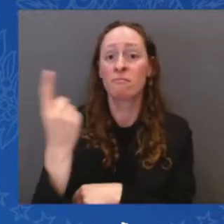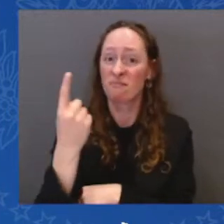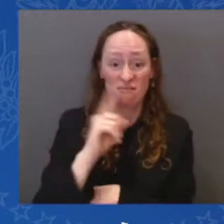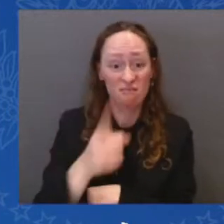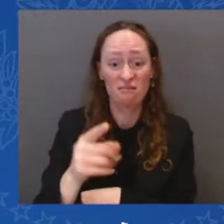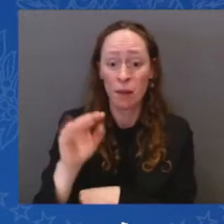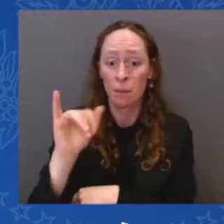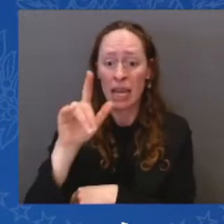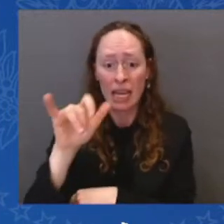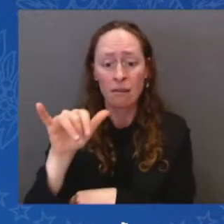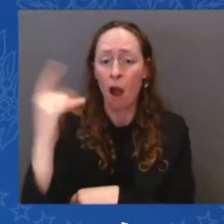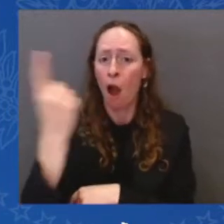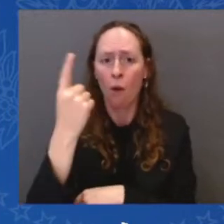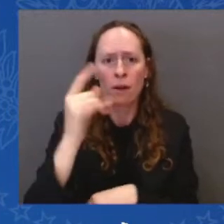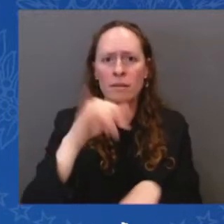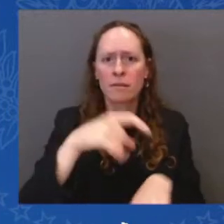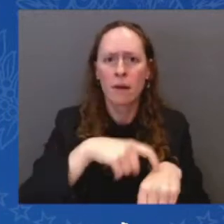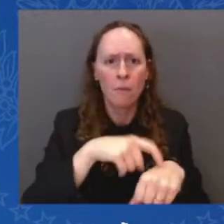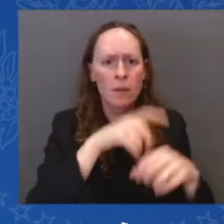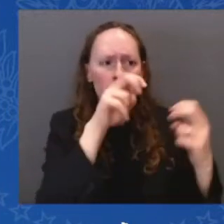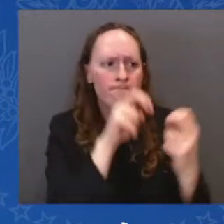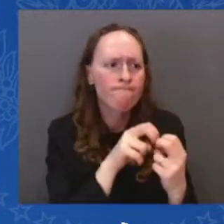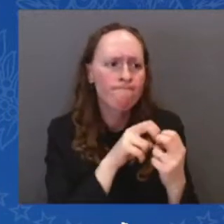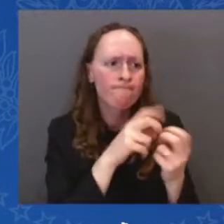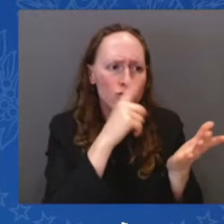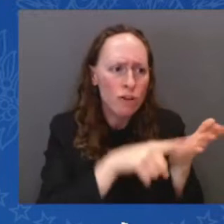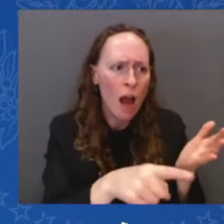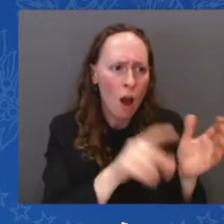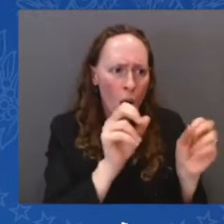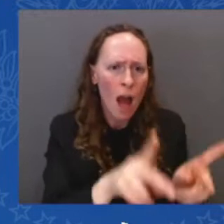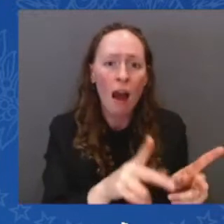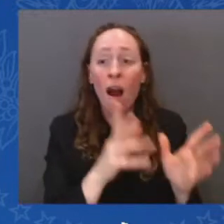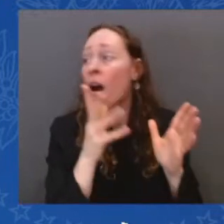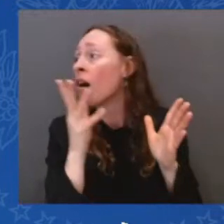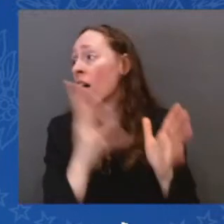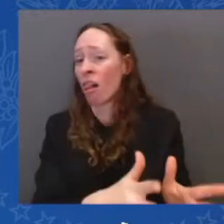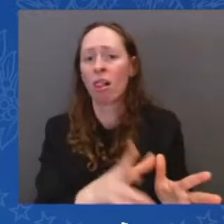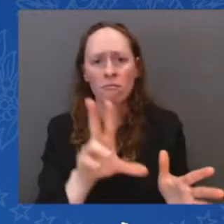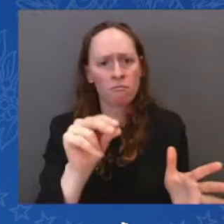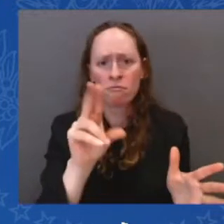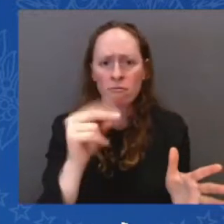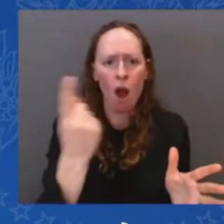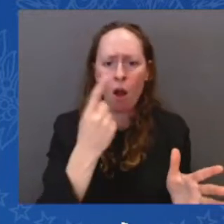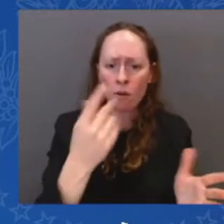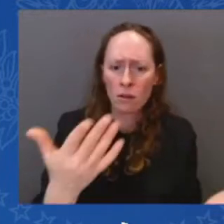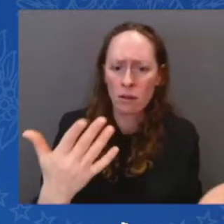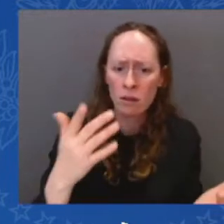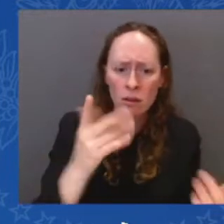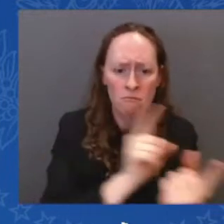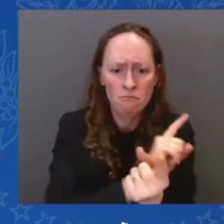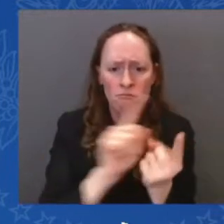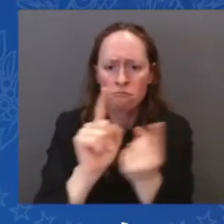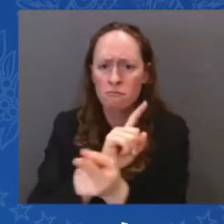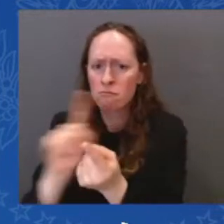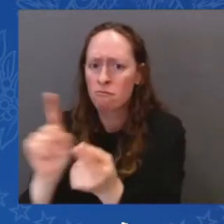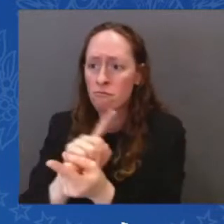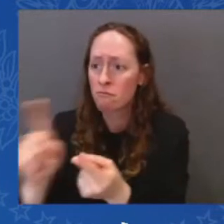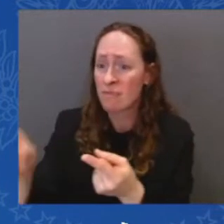troops for an impromptu blood drive if the docs let him know they were running low on